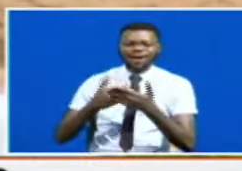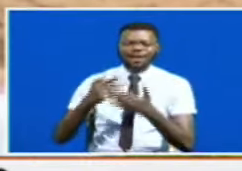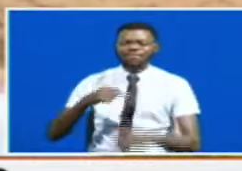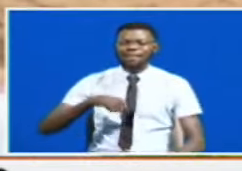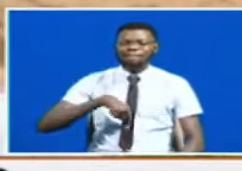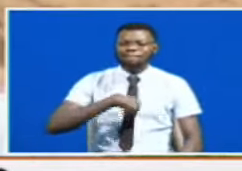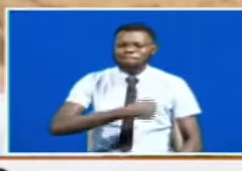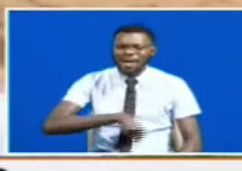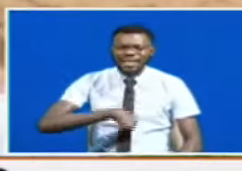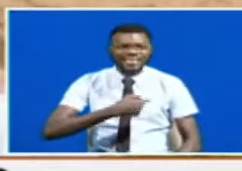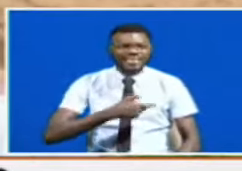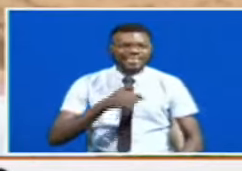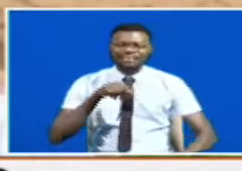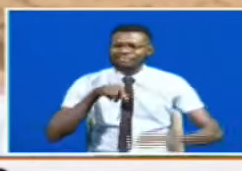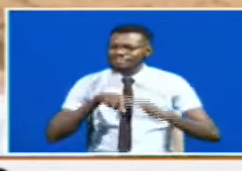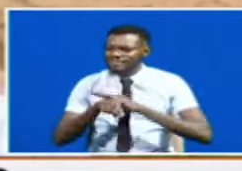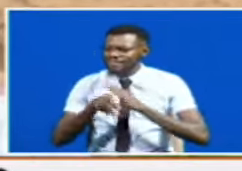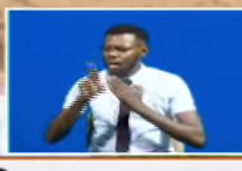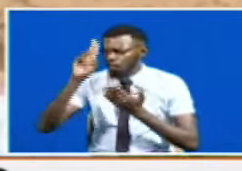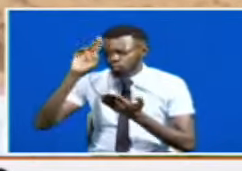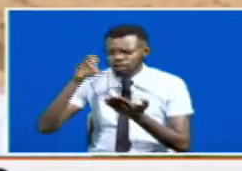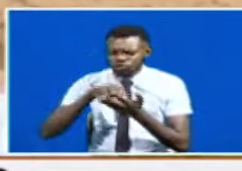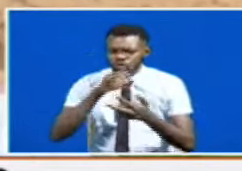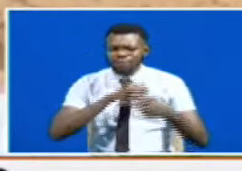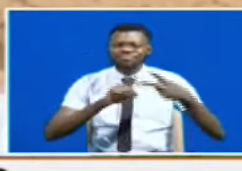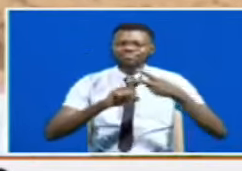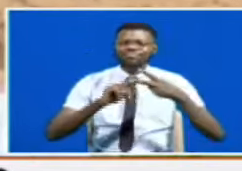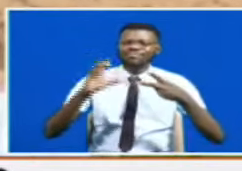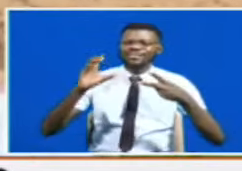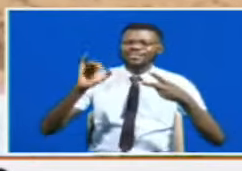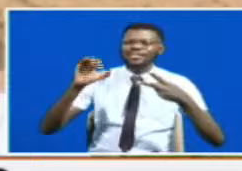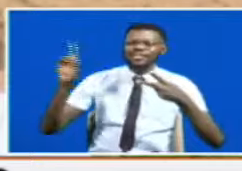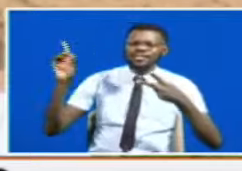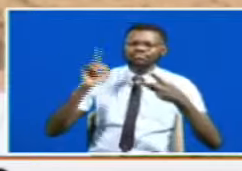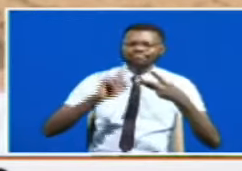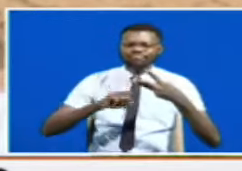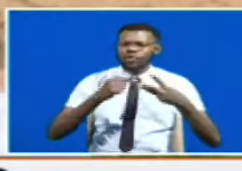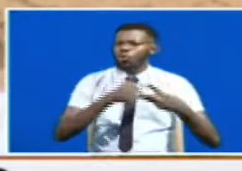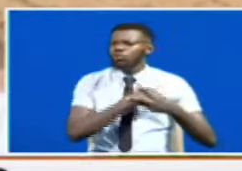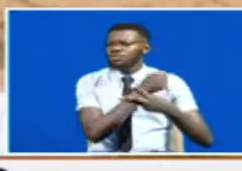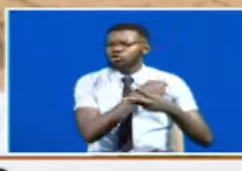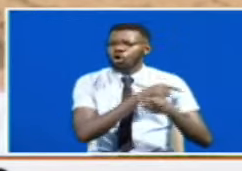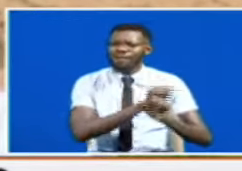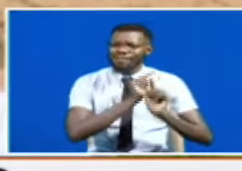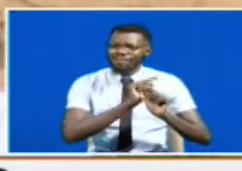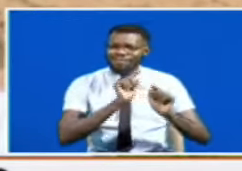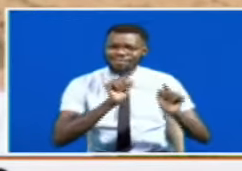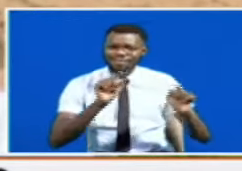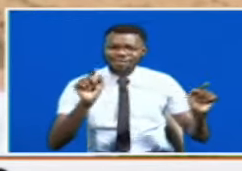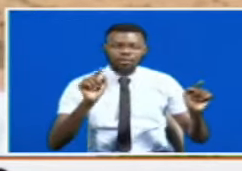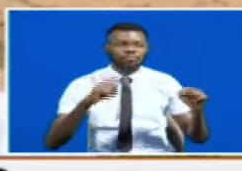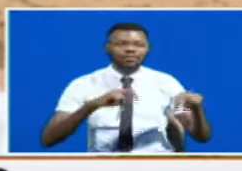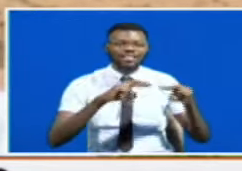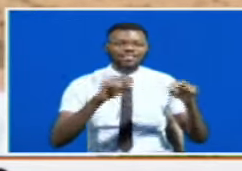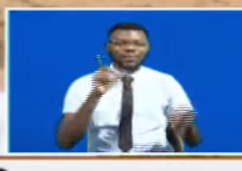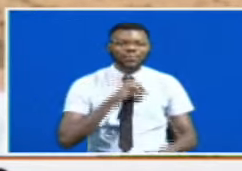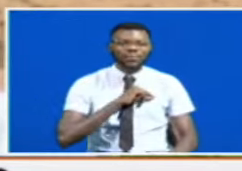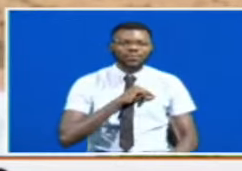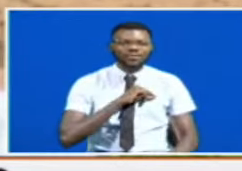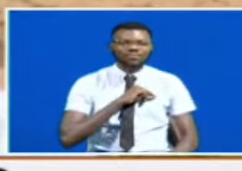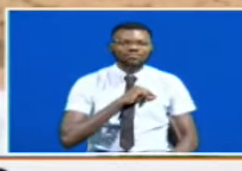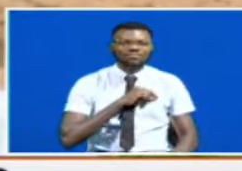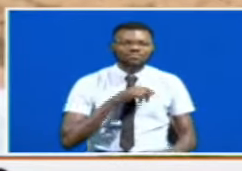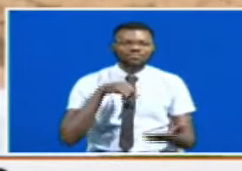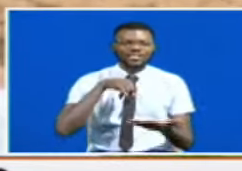nikashukulika mara kwa polisi, mara kwa saiti, mara hospitali, lakini hata ni wakafanya